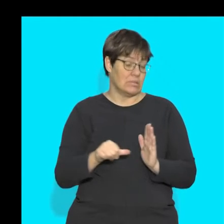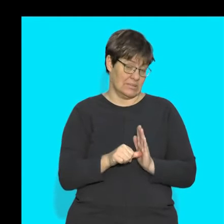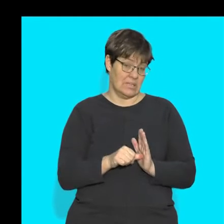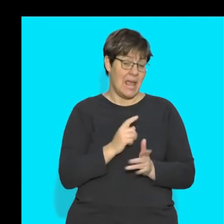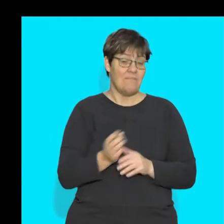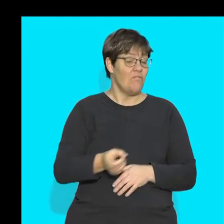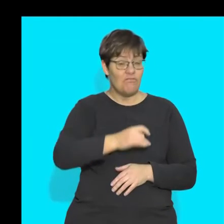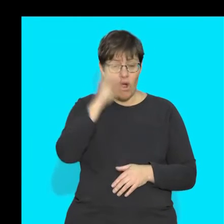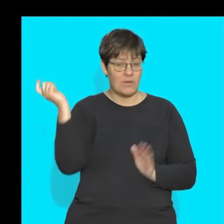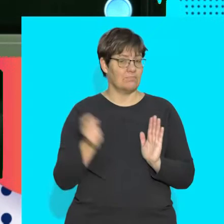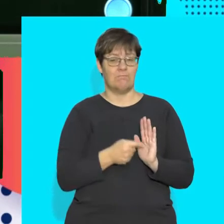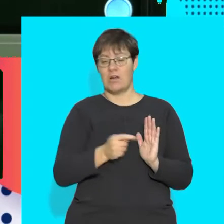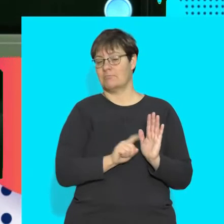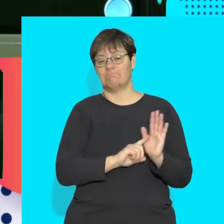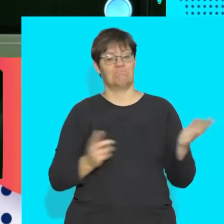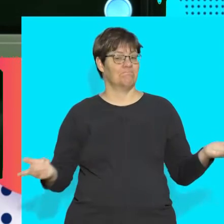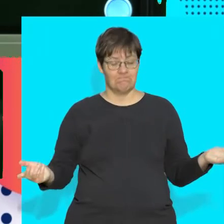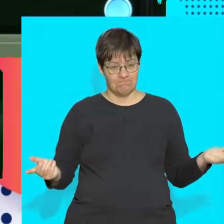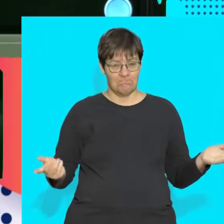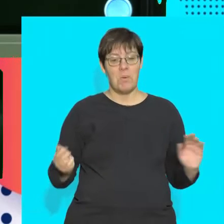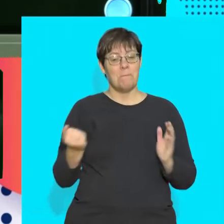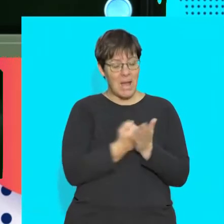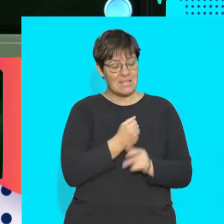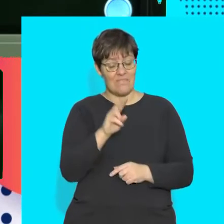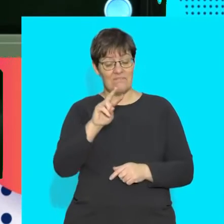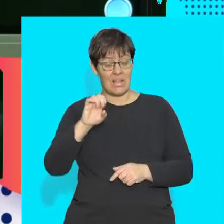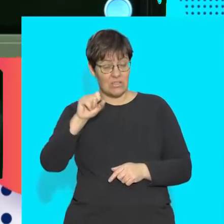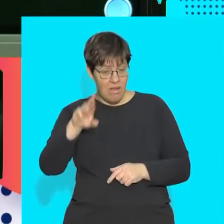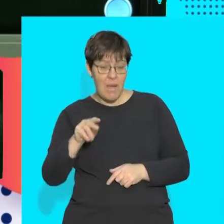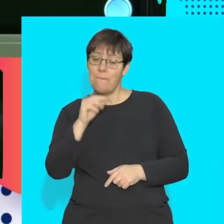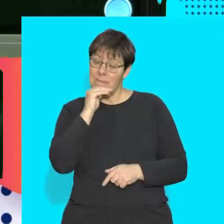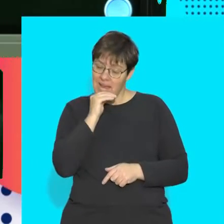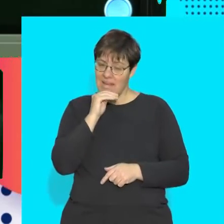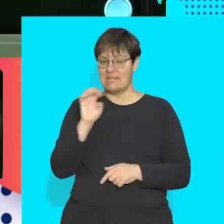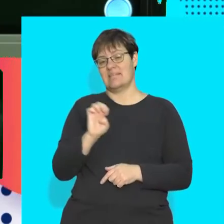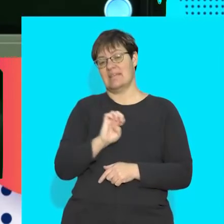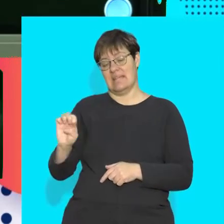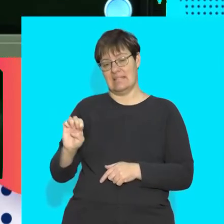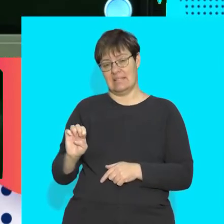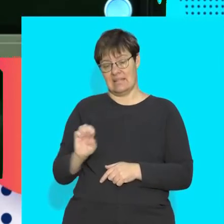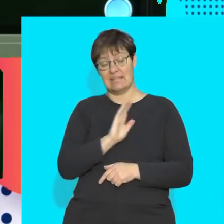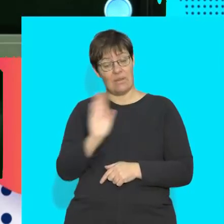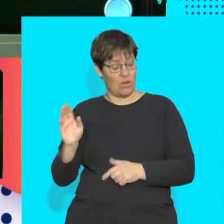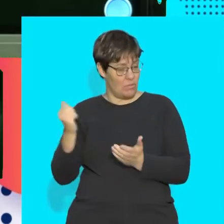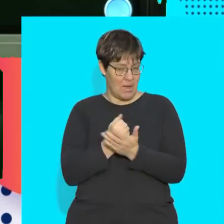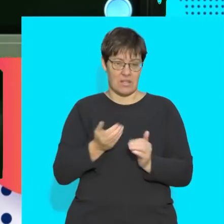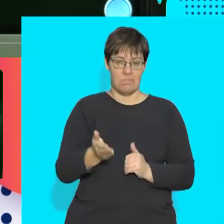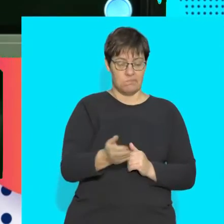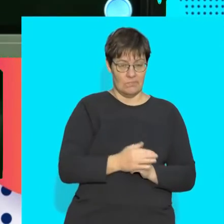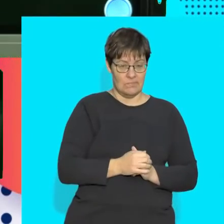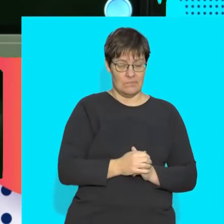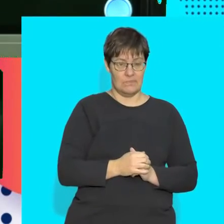easy because we get so used to doing stuff, but you've got to remember velocity is a vector. We have to put the direction